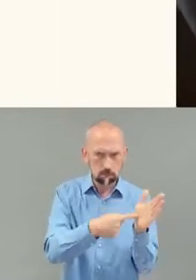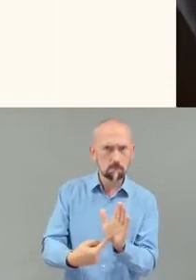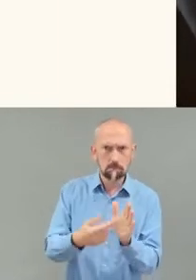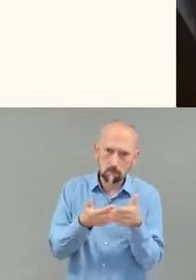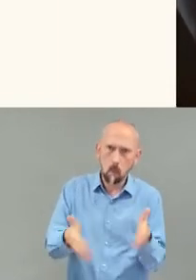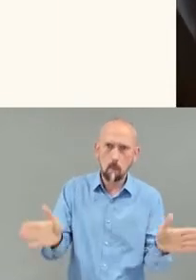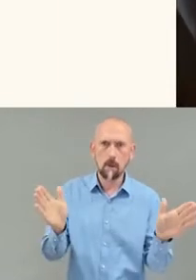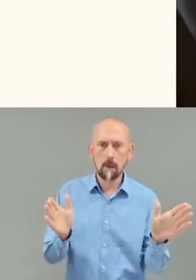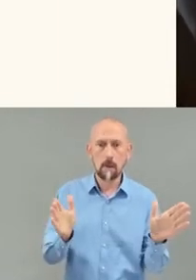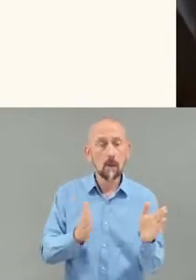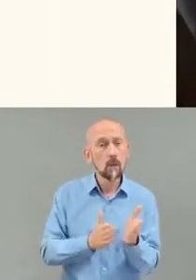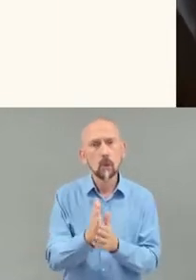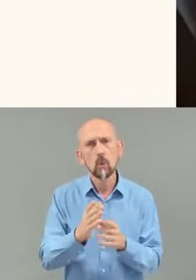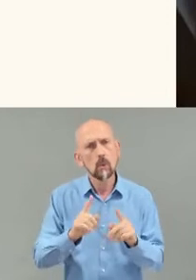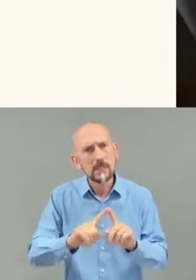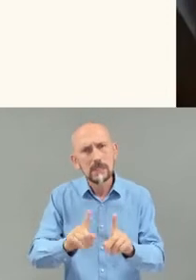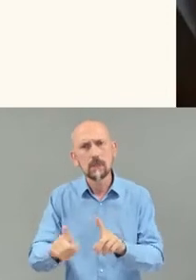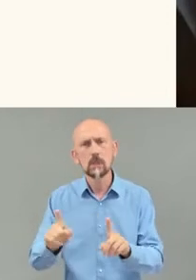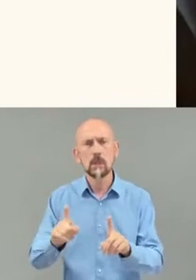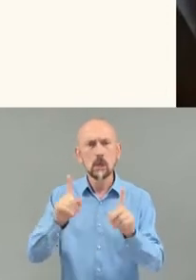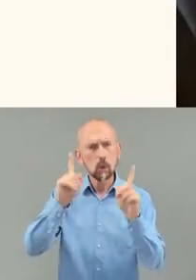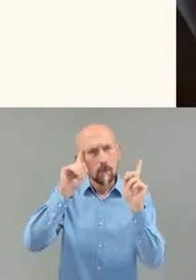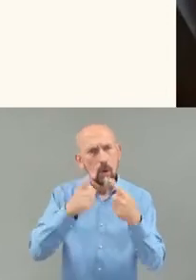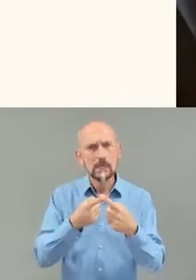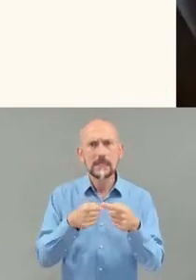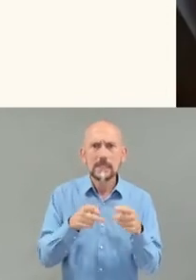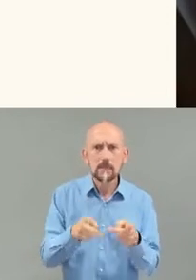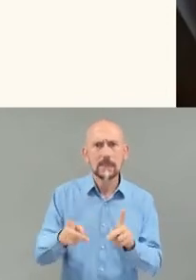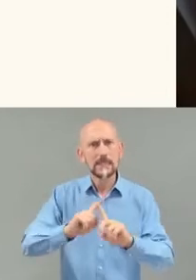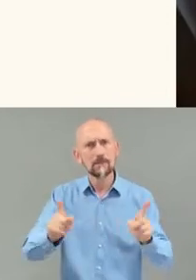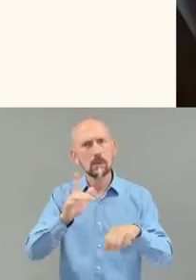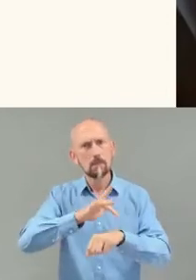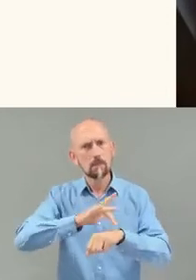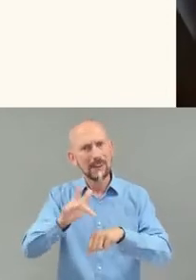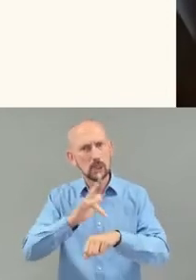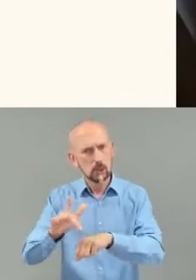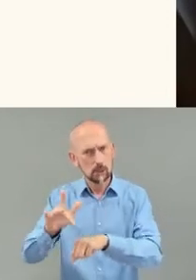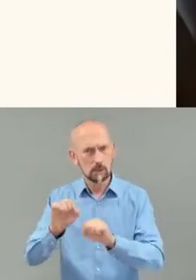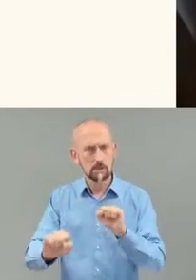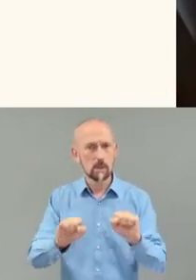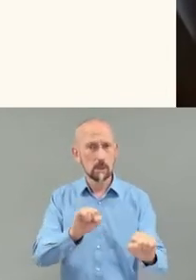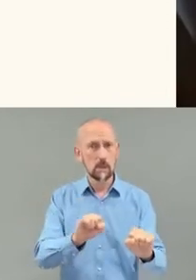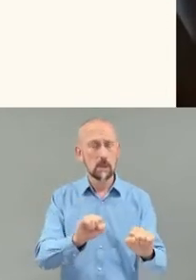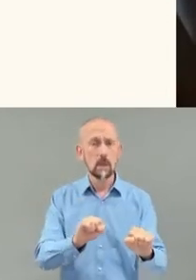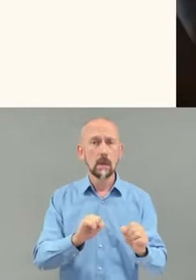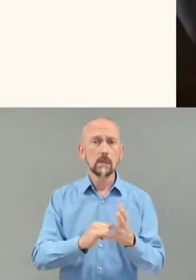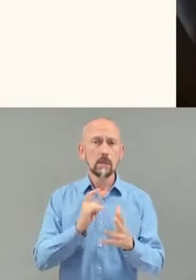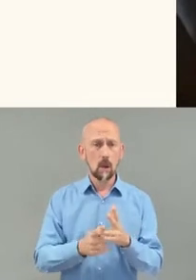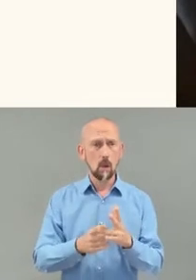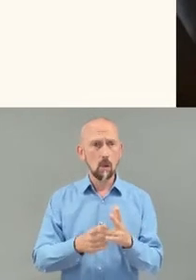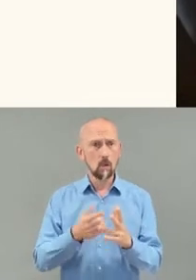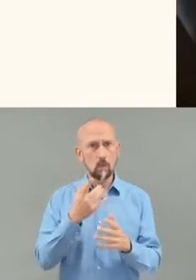different university systems, across the different psychological professions. As we often see that people who need to hear